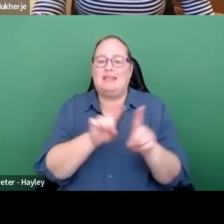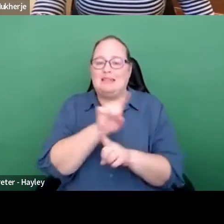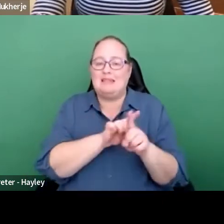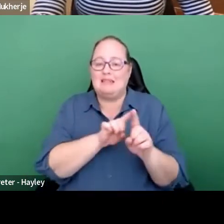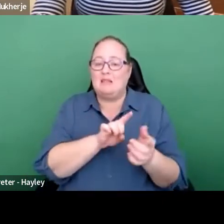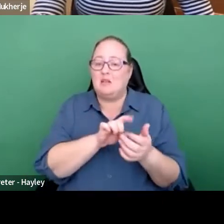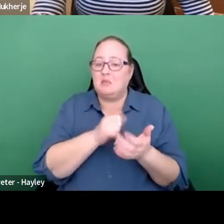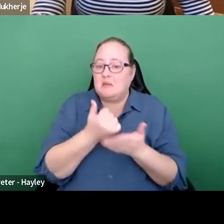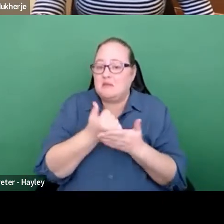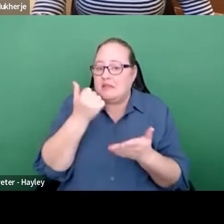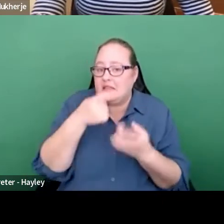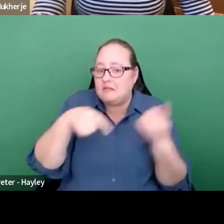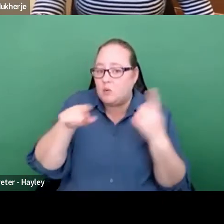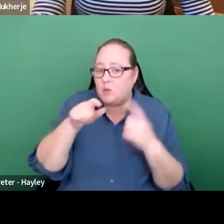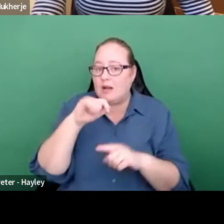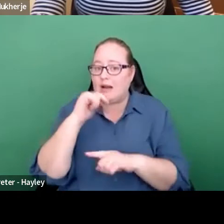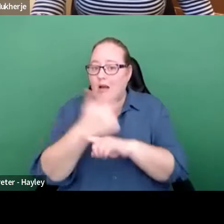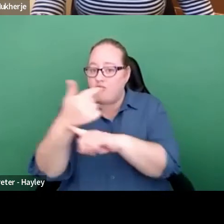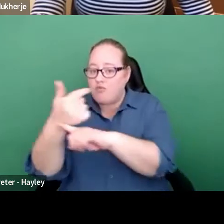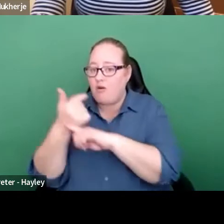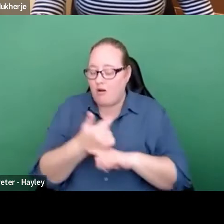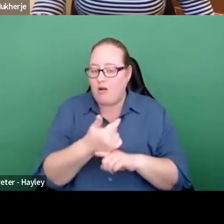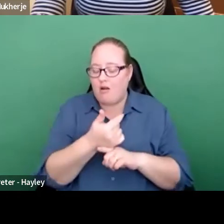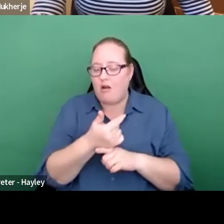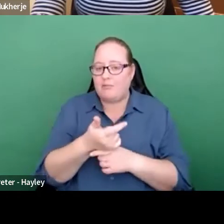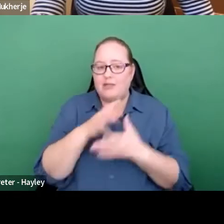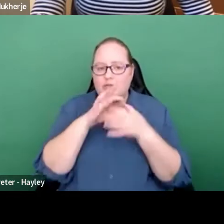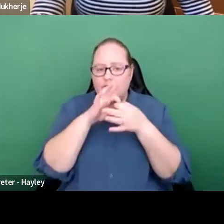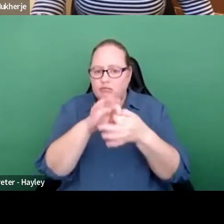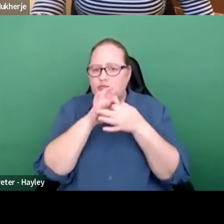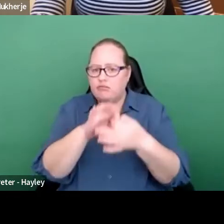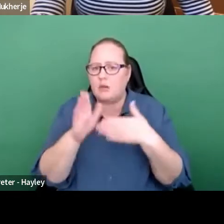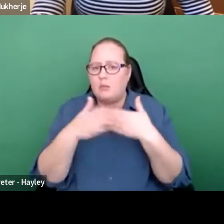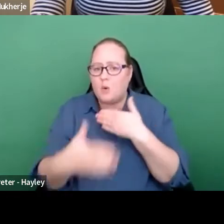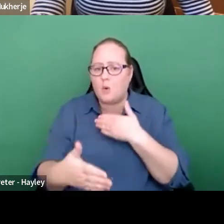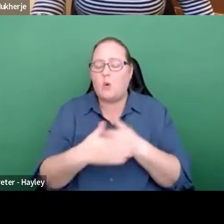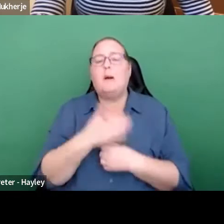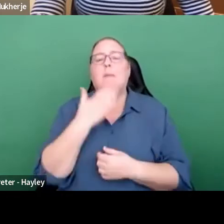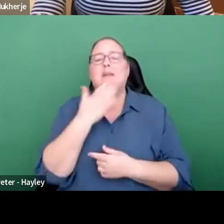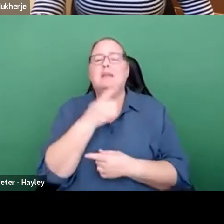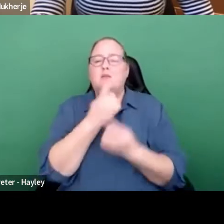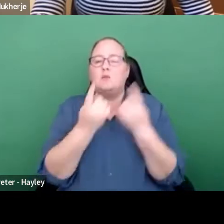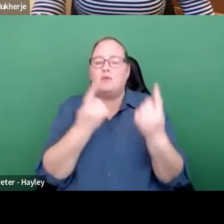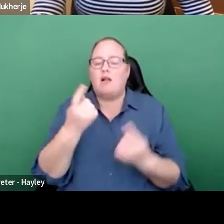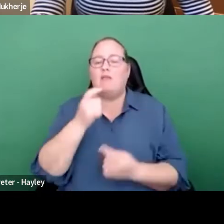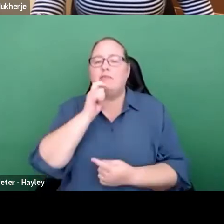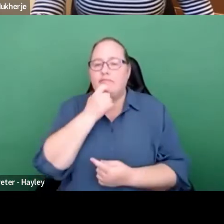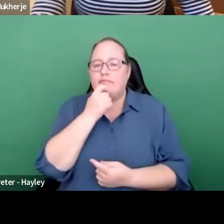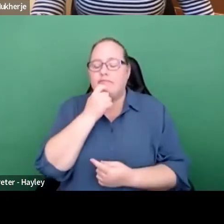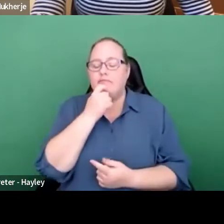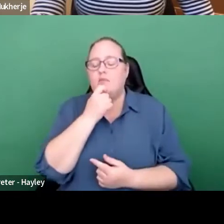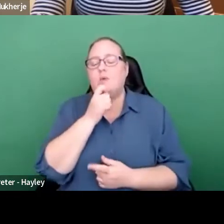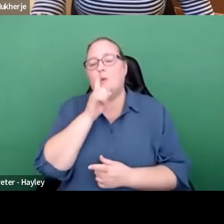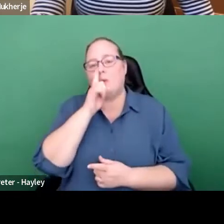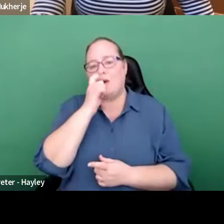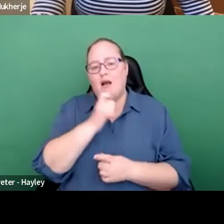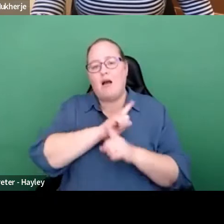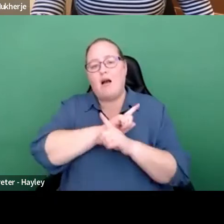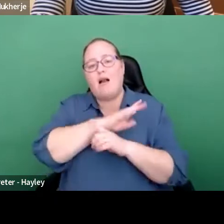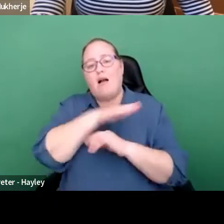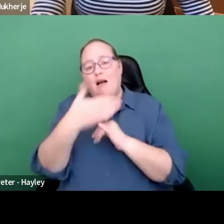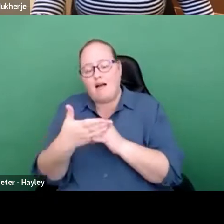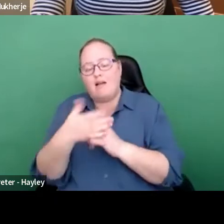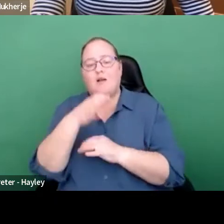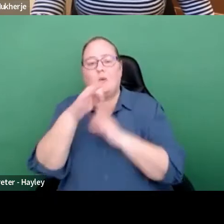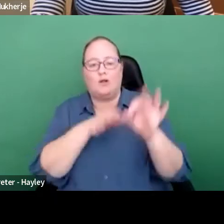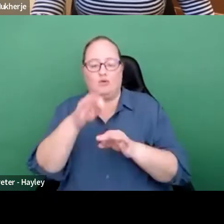you so that we can have a more interactive event. But please keep yourselves muted. And there'll be a chance to ask questions at the end of the